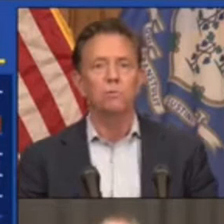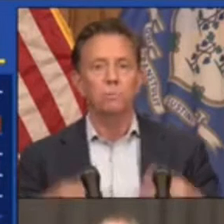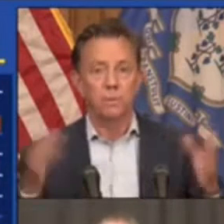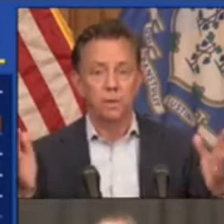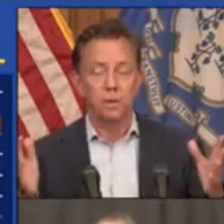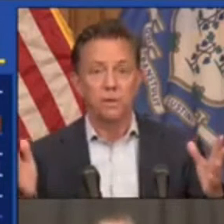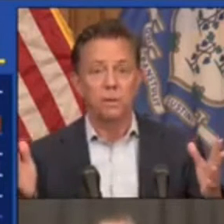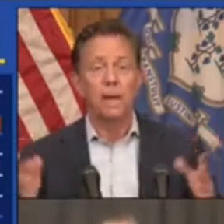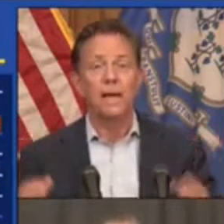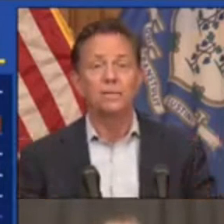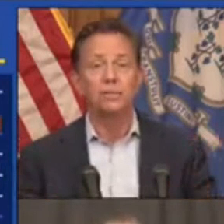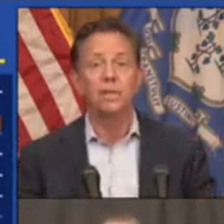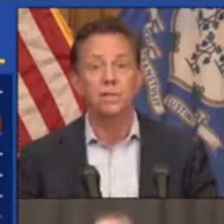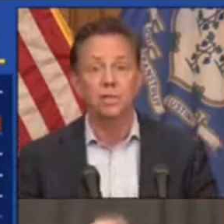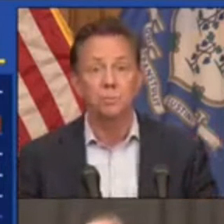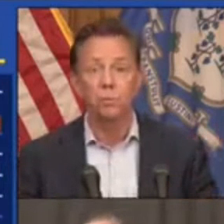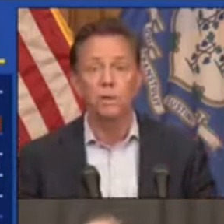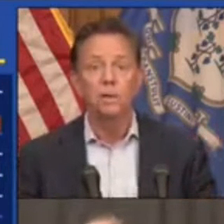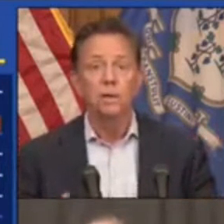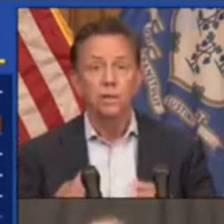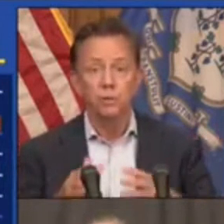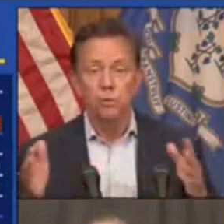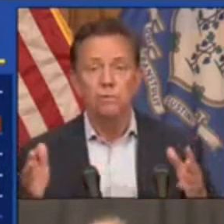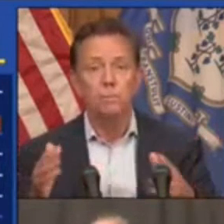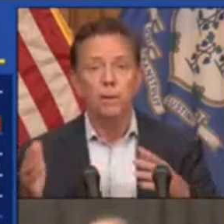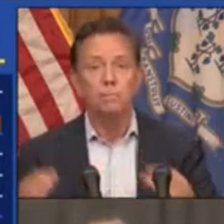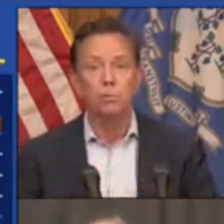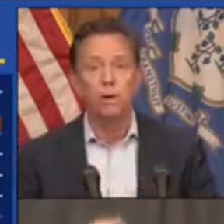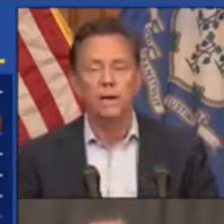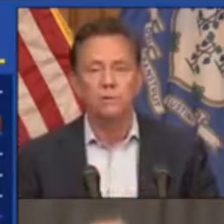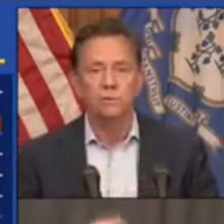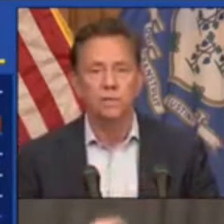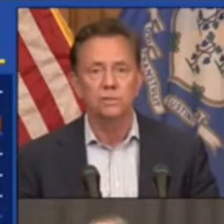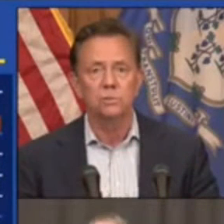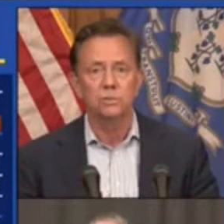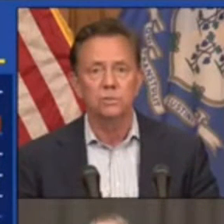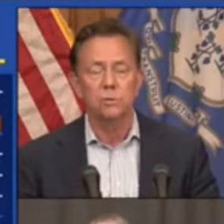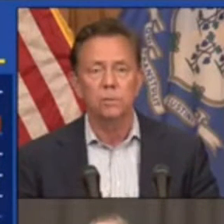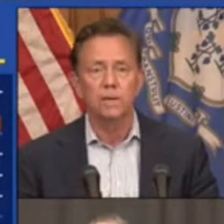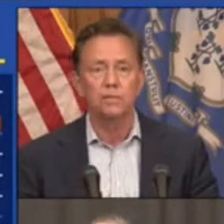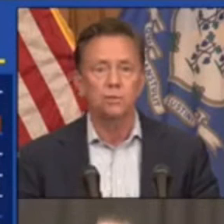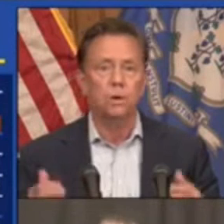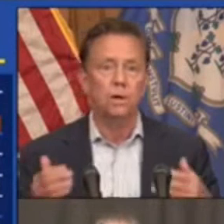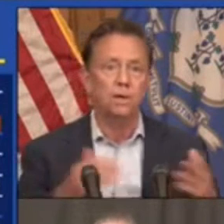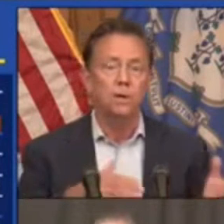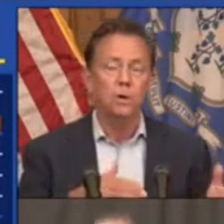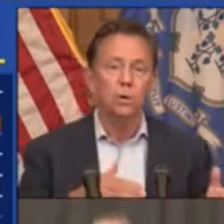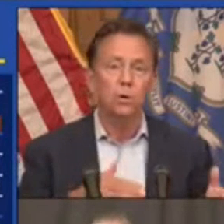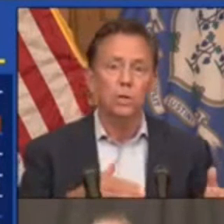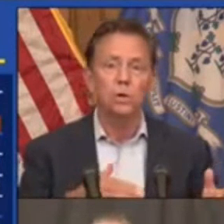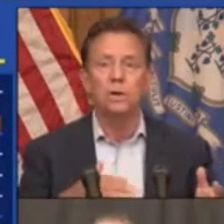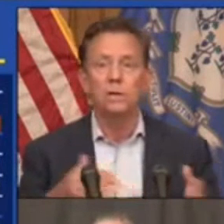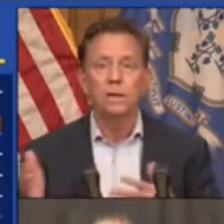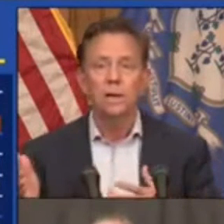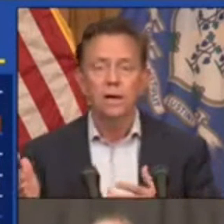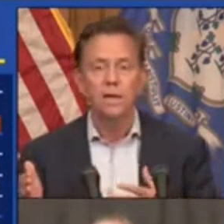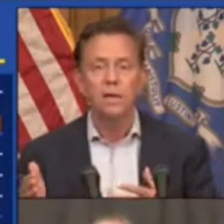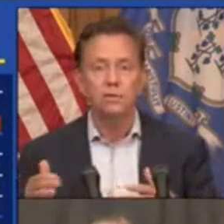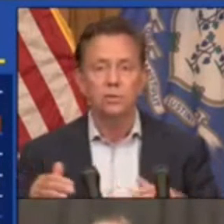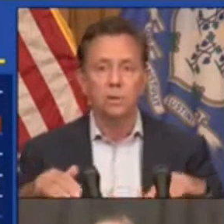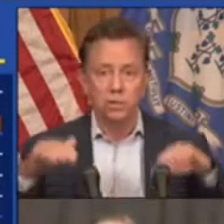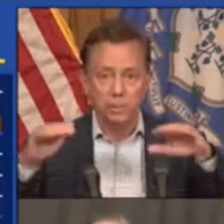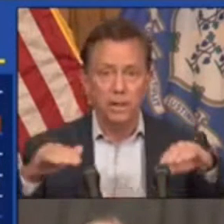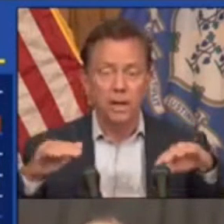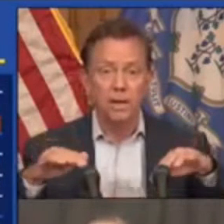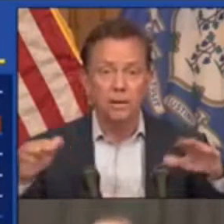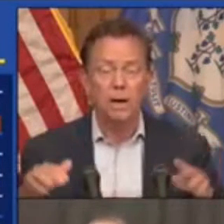zero capacity at this point. They're moving people around. So it just reminds you why early on I cared so